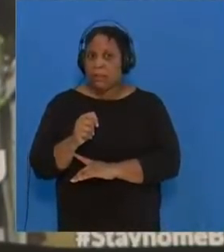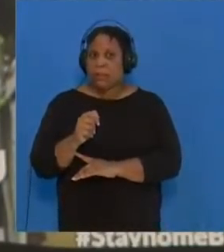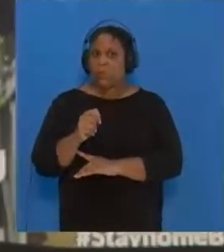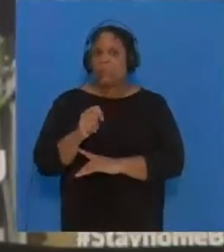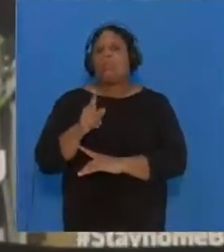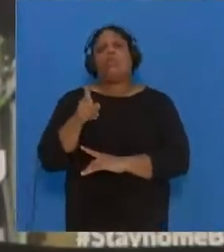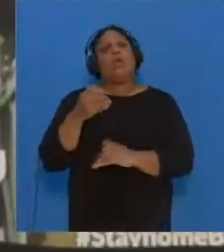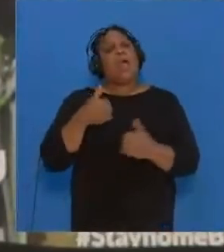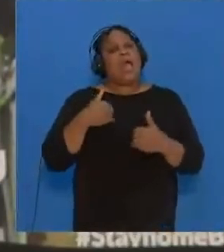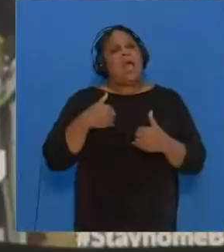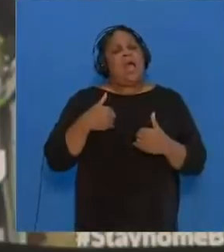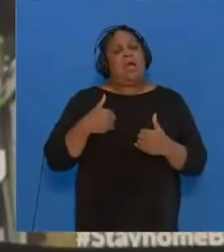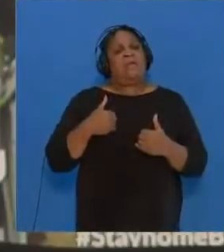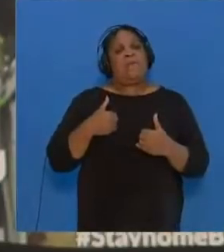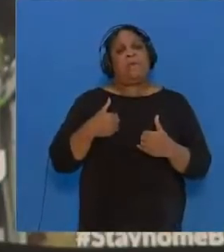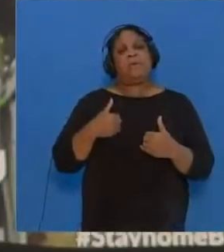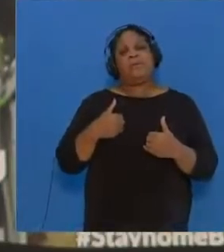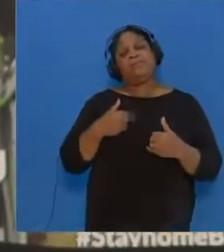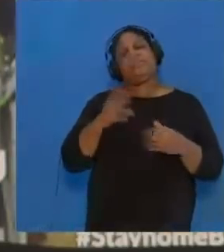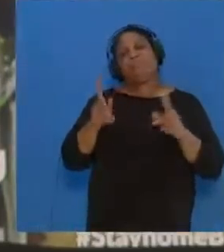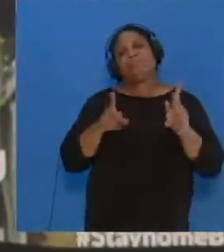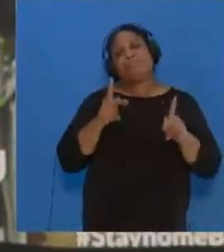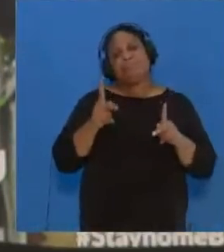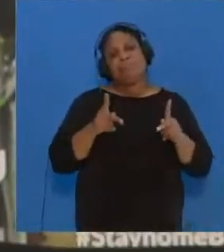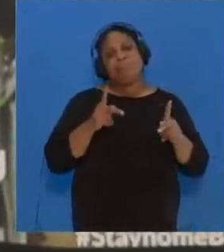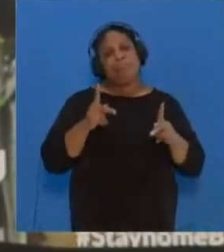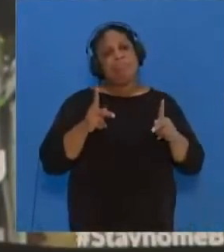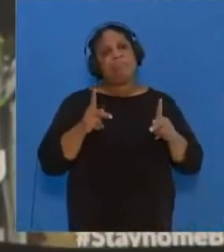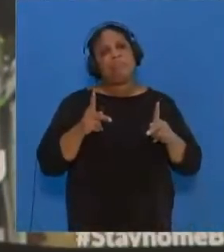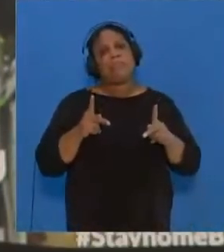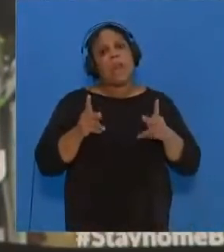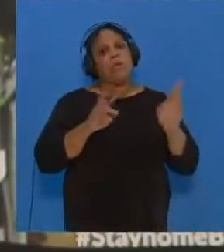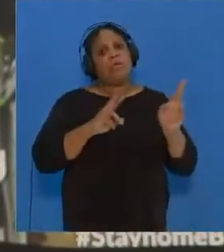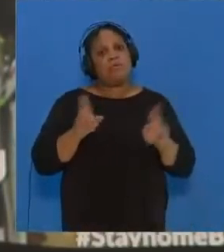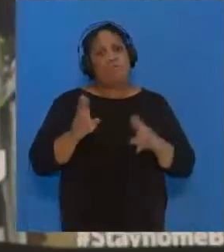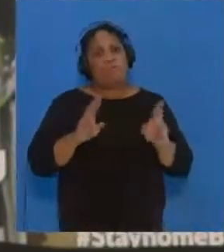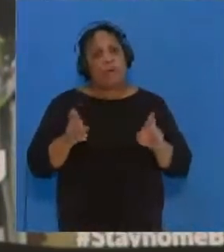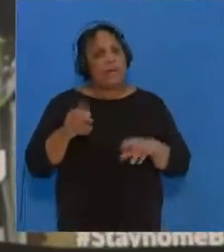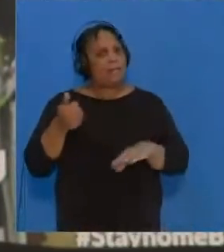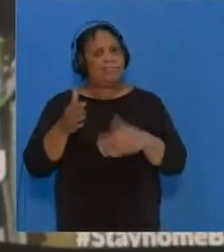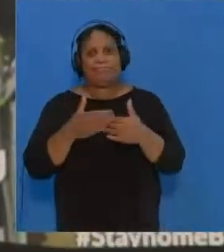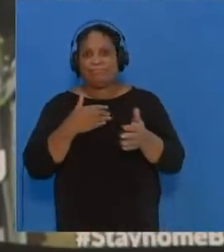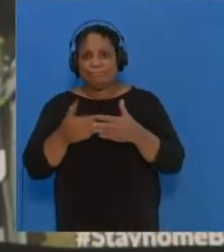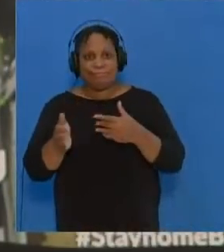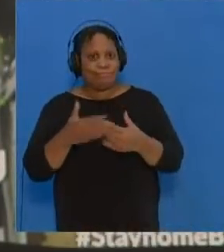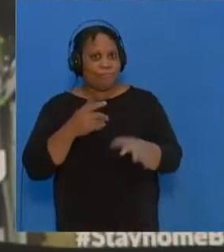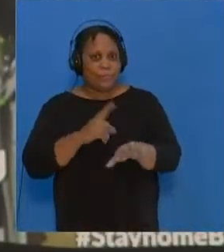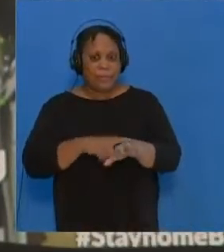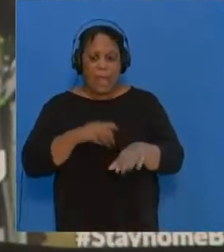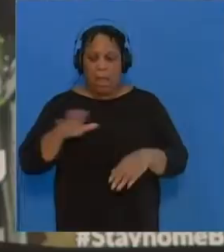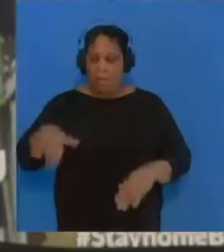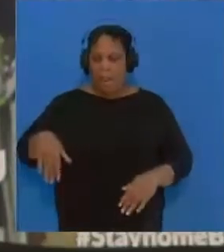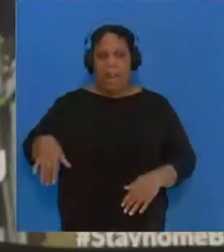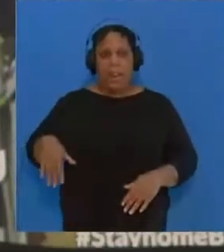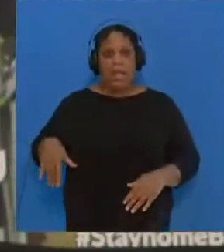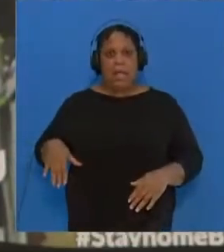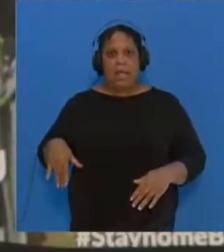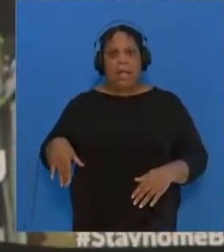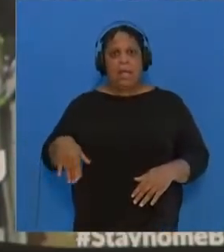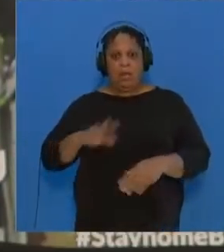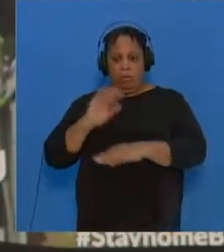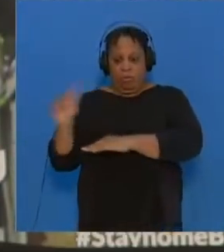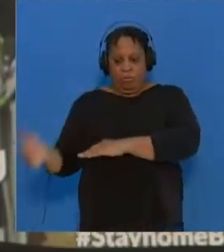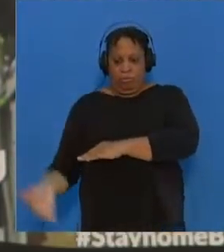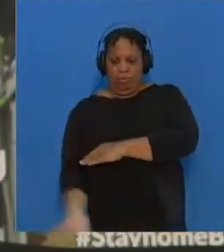have individuals ready at any given time, be it be late in the wee hours